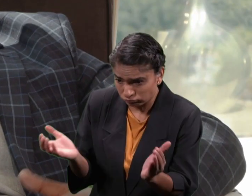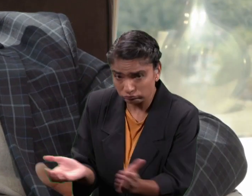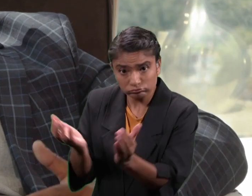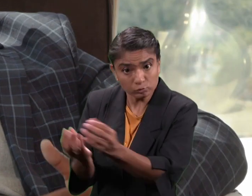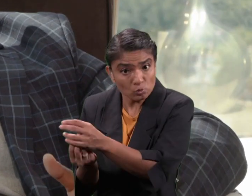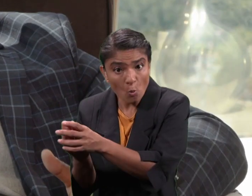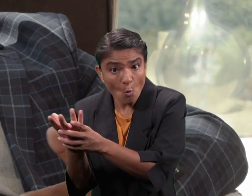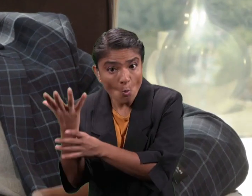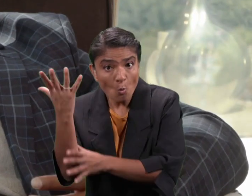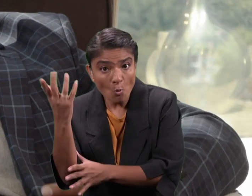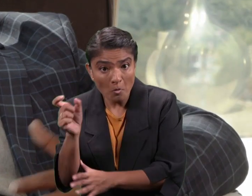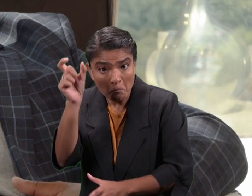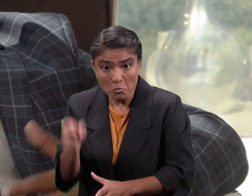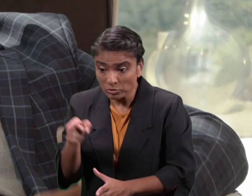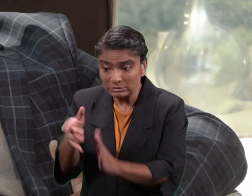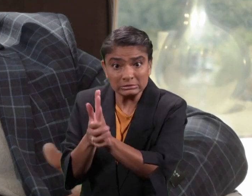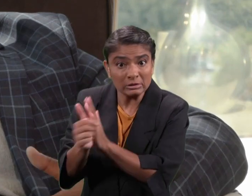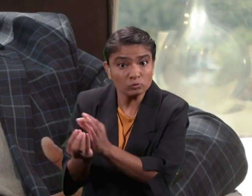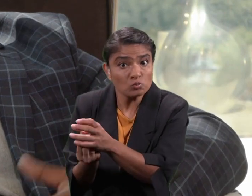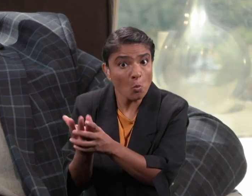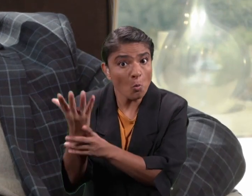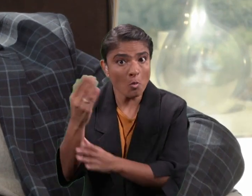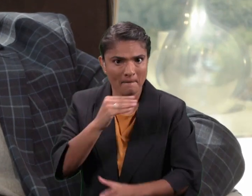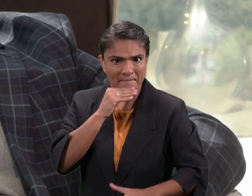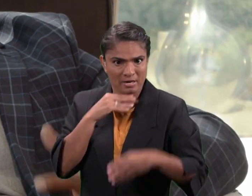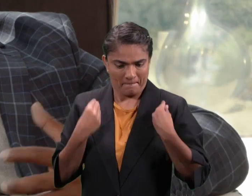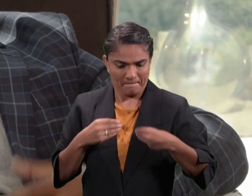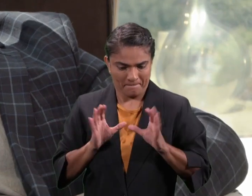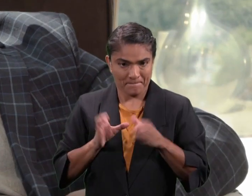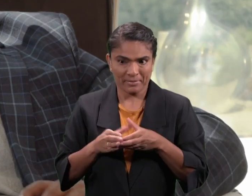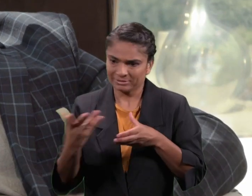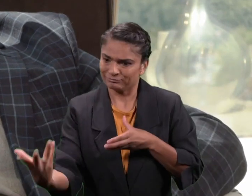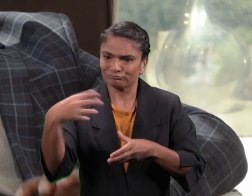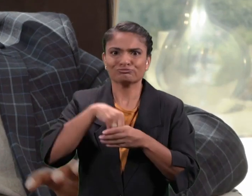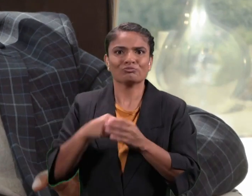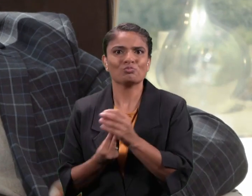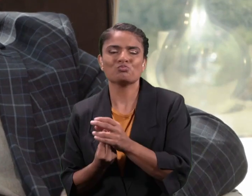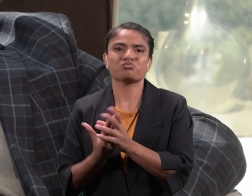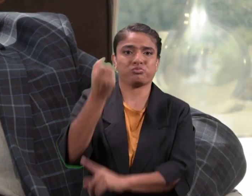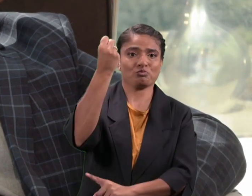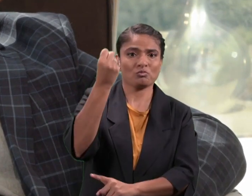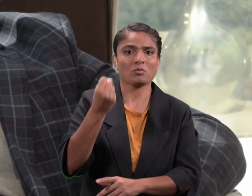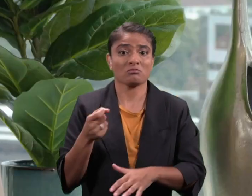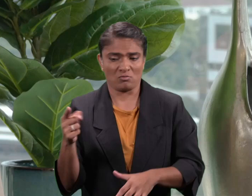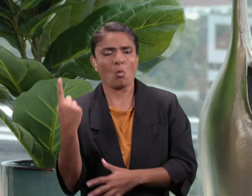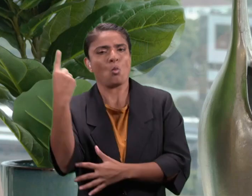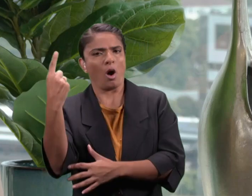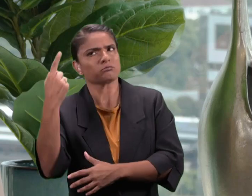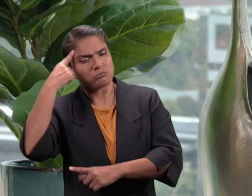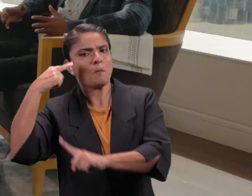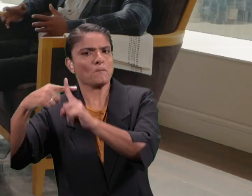and develop this person so that they can have skills and eventually absorb this person in the same company?